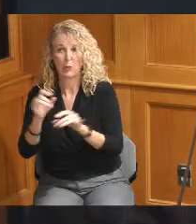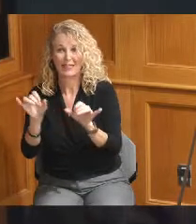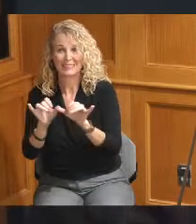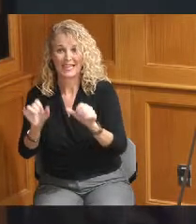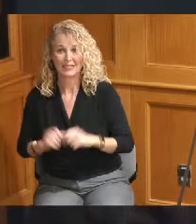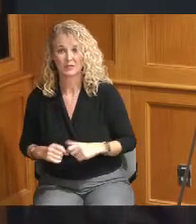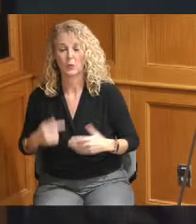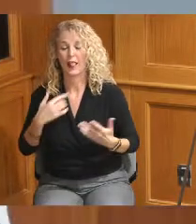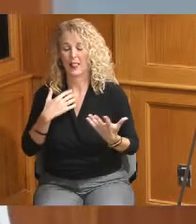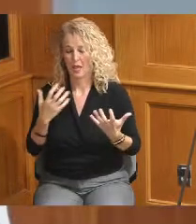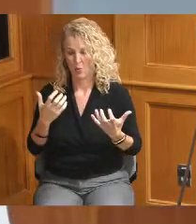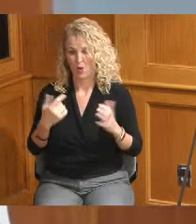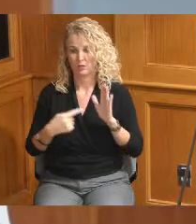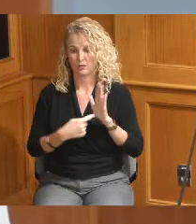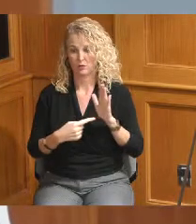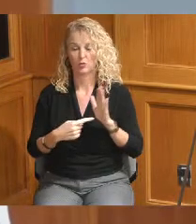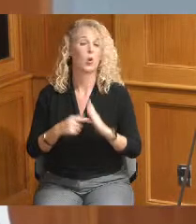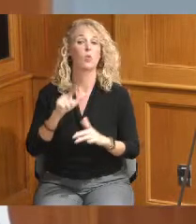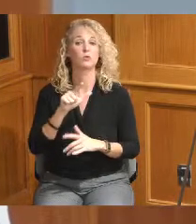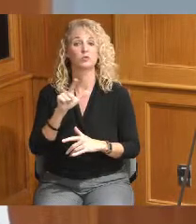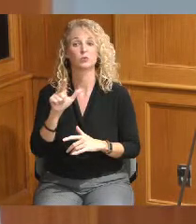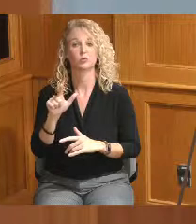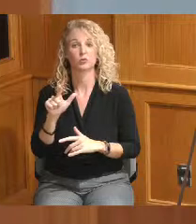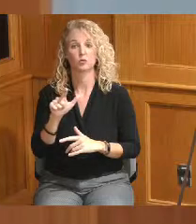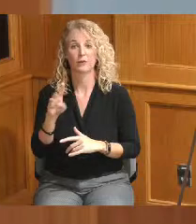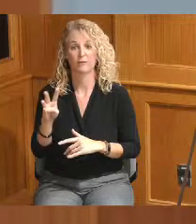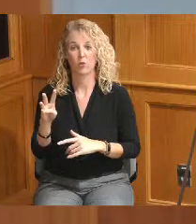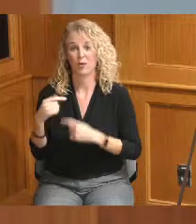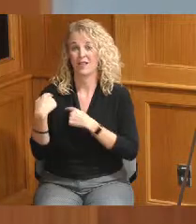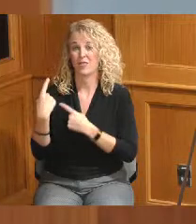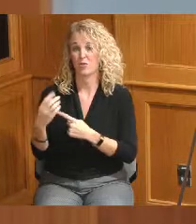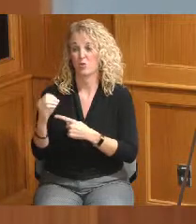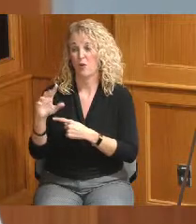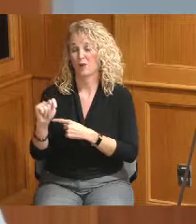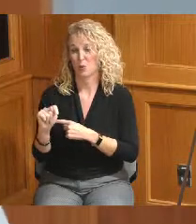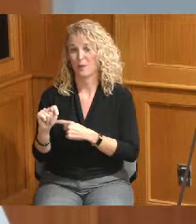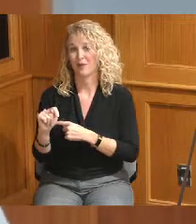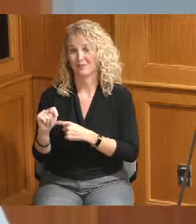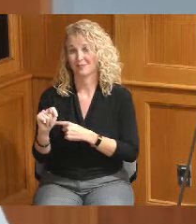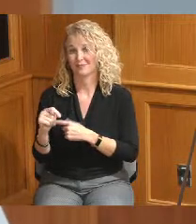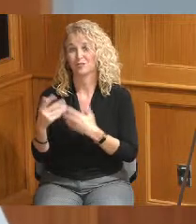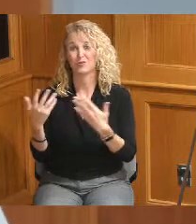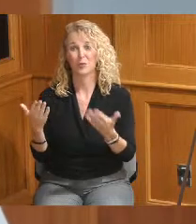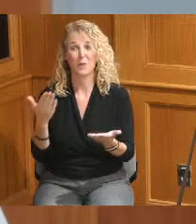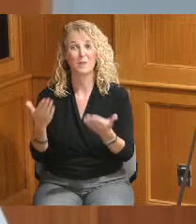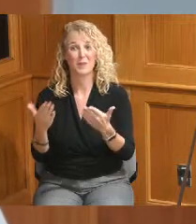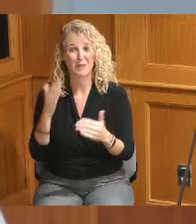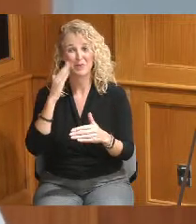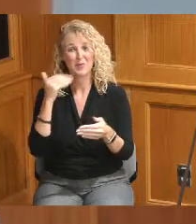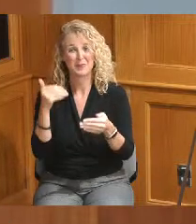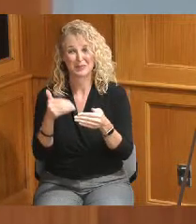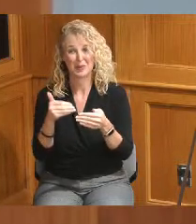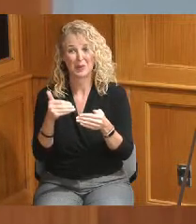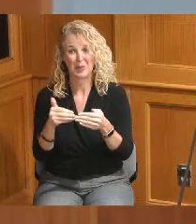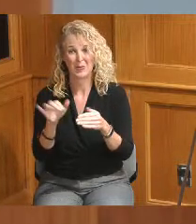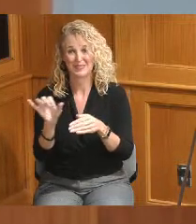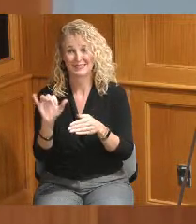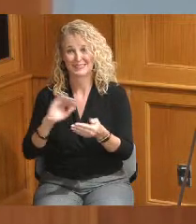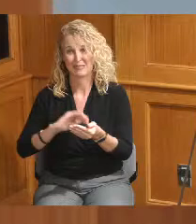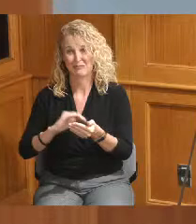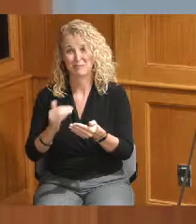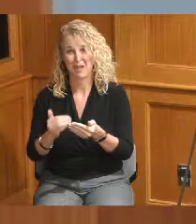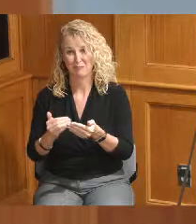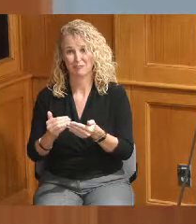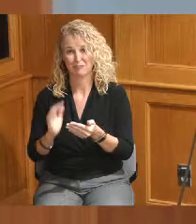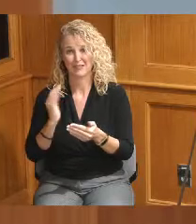But just point out for 24, that's only through, I believe, October. Okay. October. So we'll probably be close to the same amount as